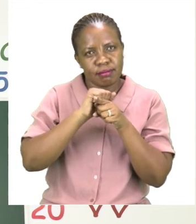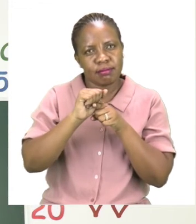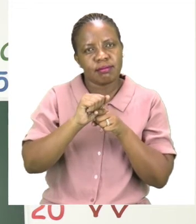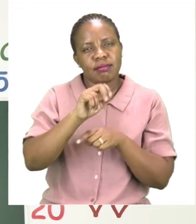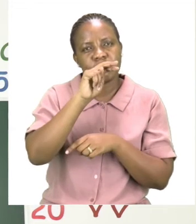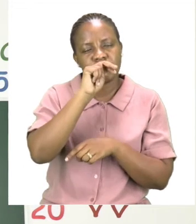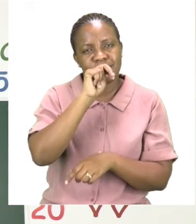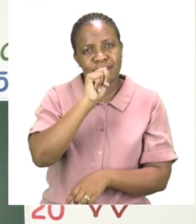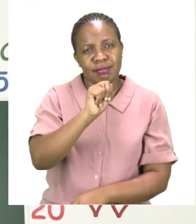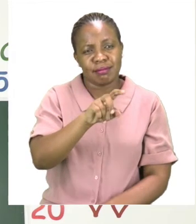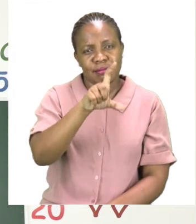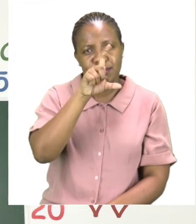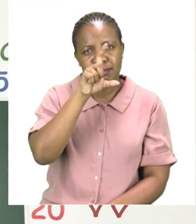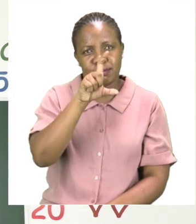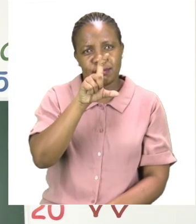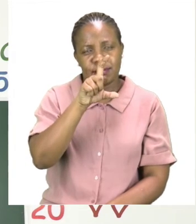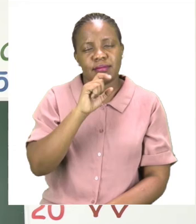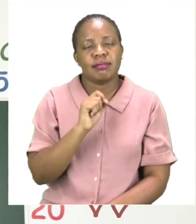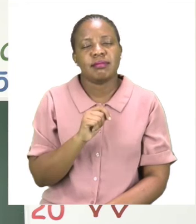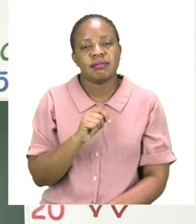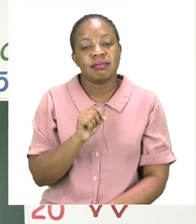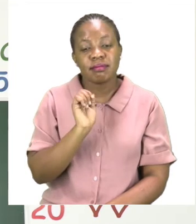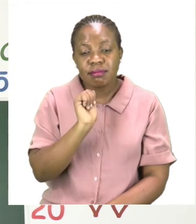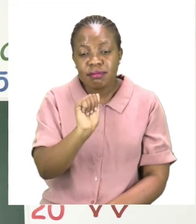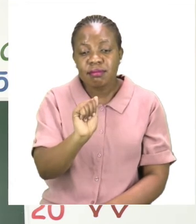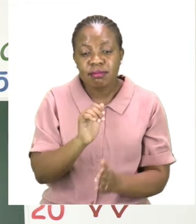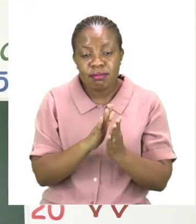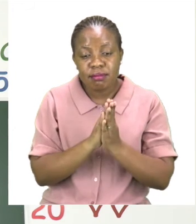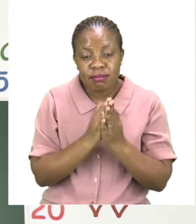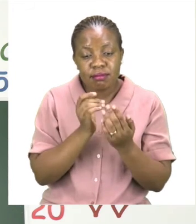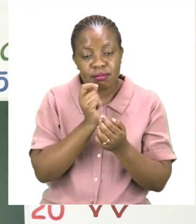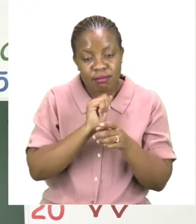You in your book, me on the board. Let's go.